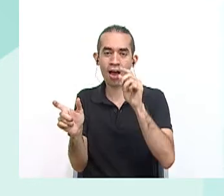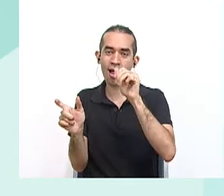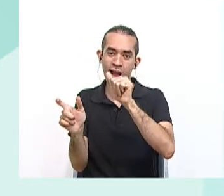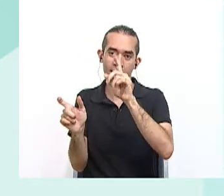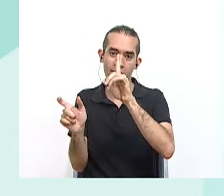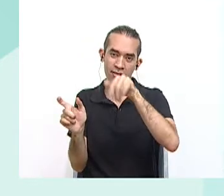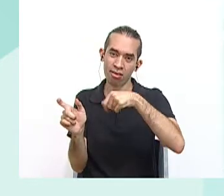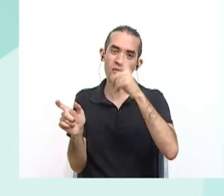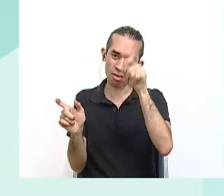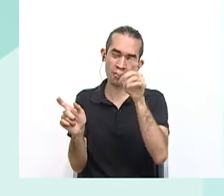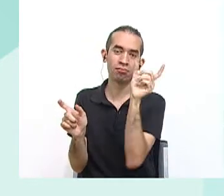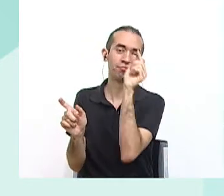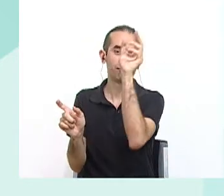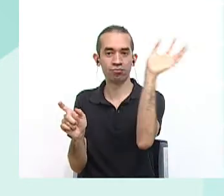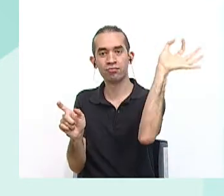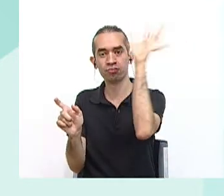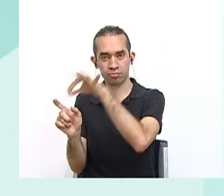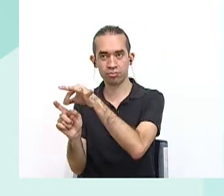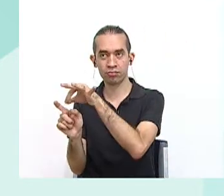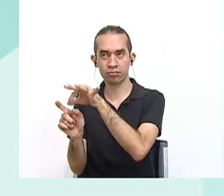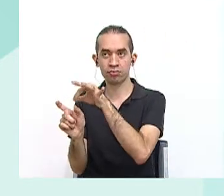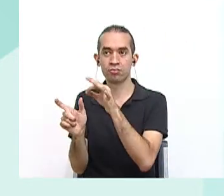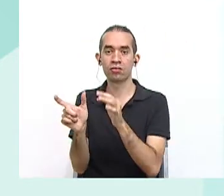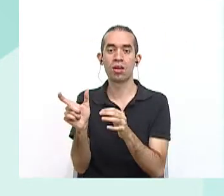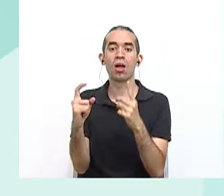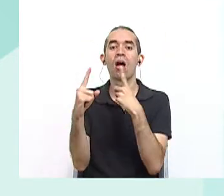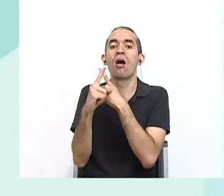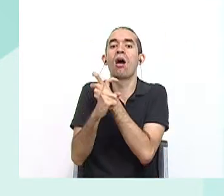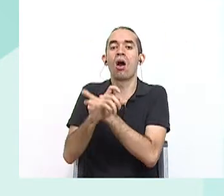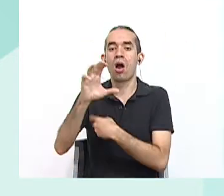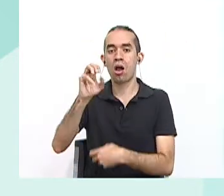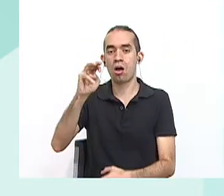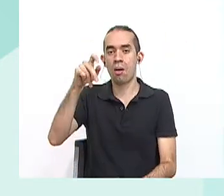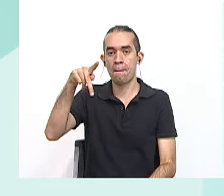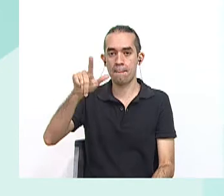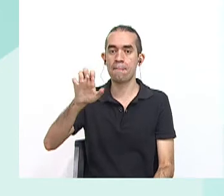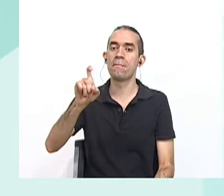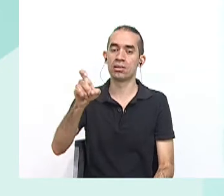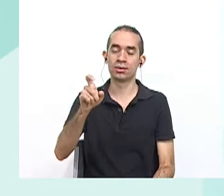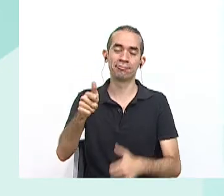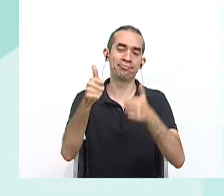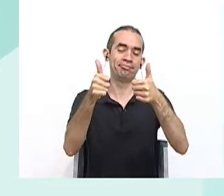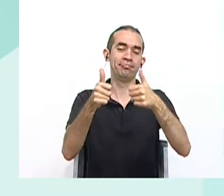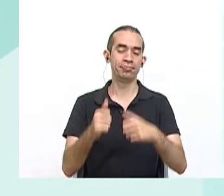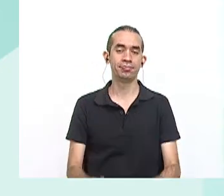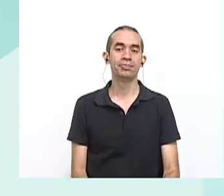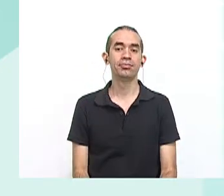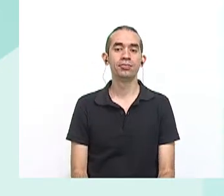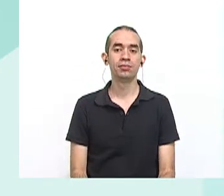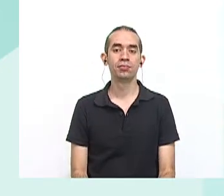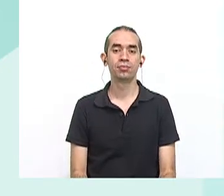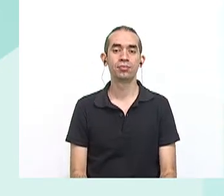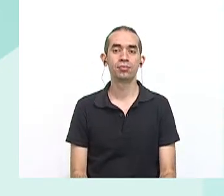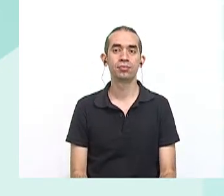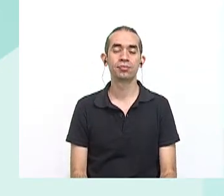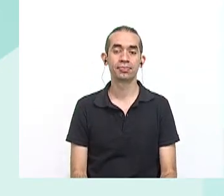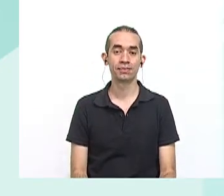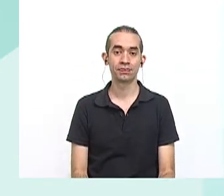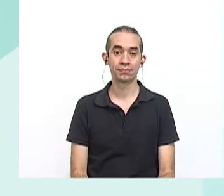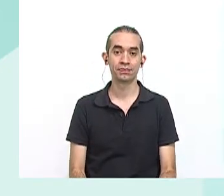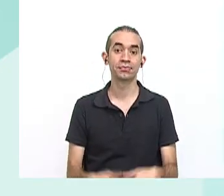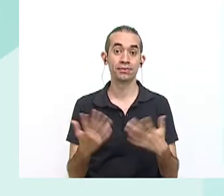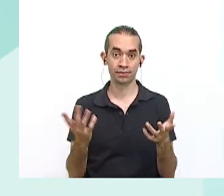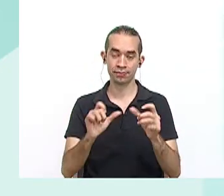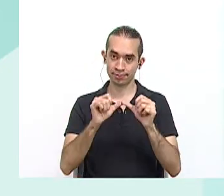right? So they need to be very complex. Very good. Okay? So now, in order